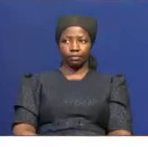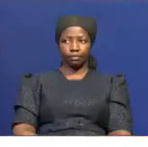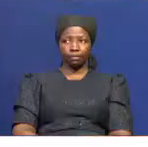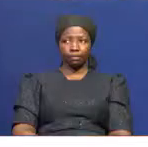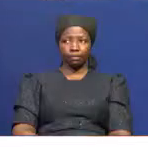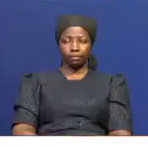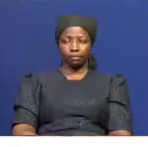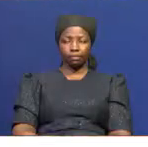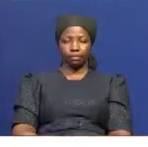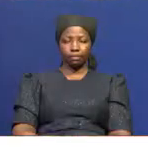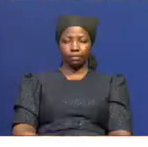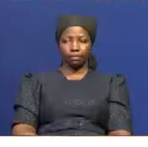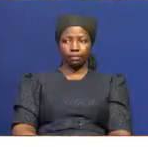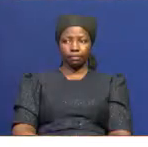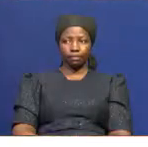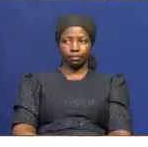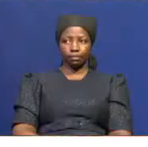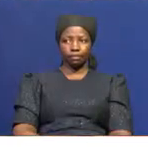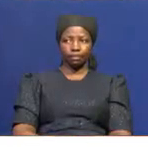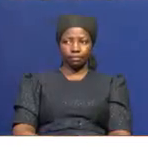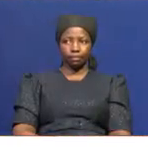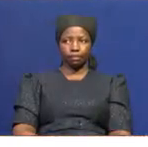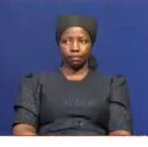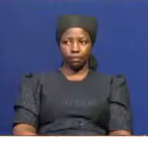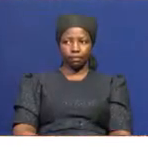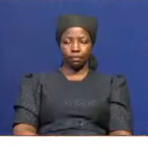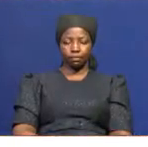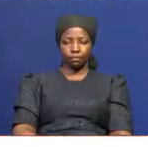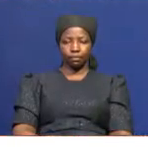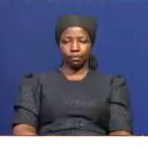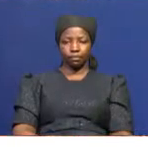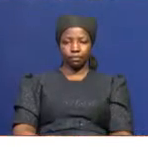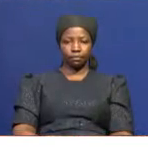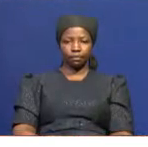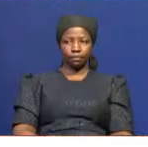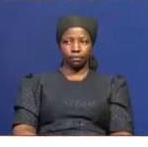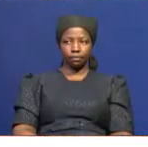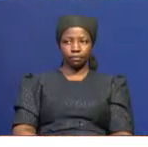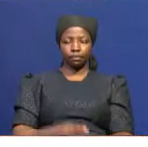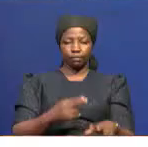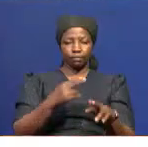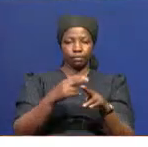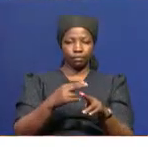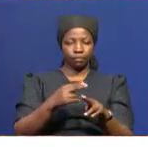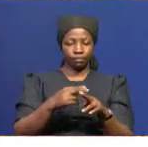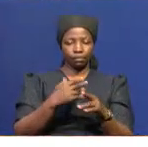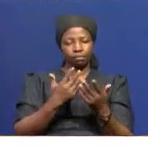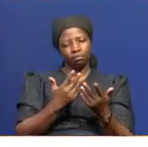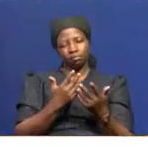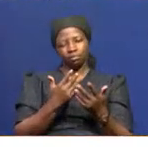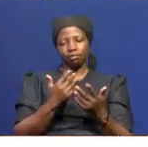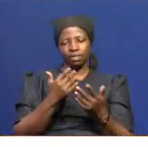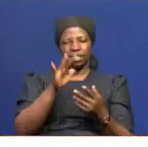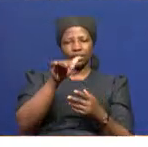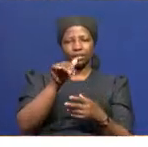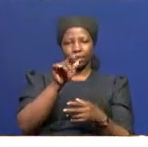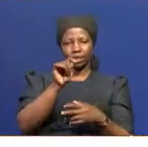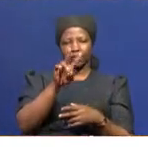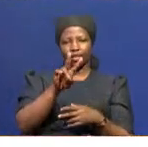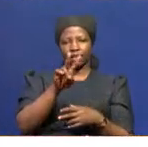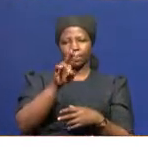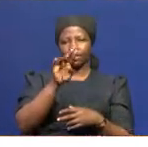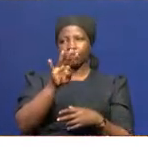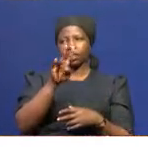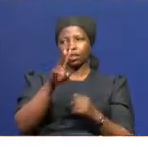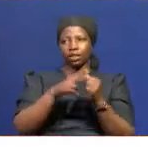Yeah, Waziri. My name is Sidney Chazima from TV47. And my question goes